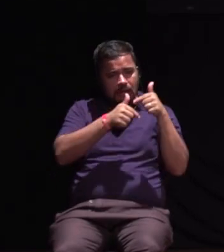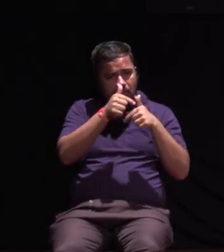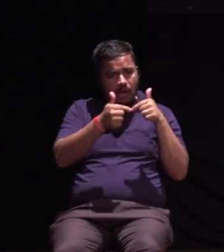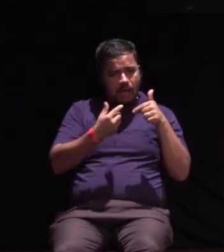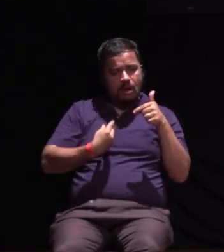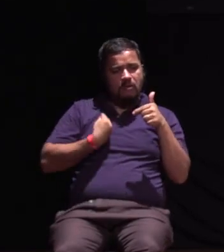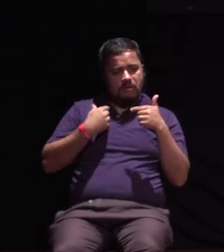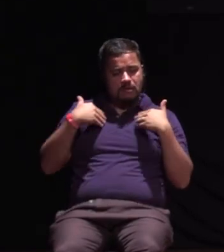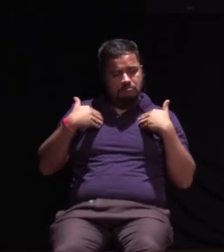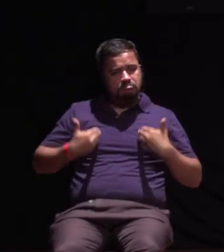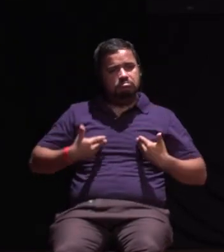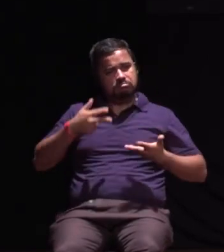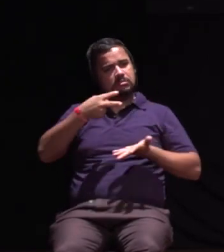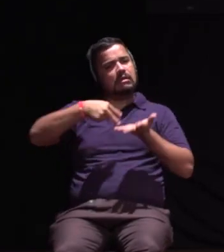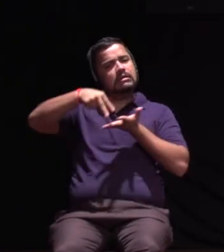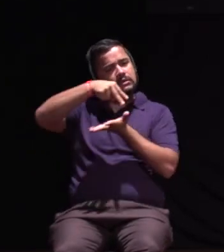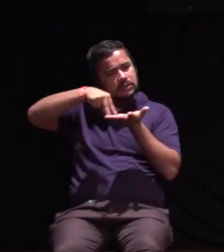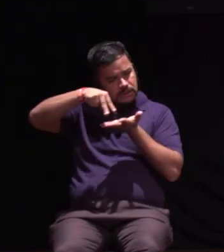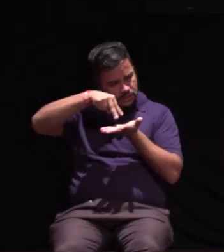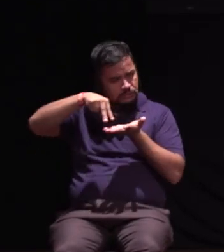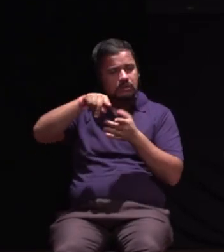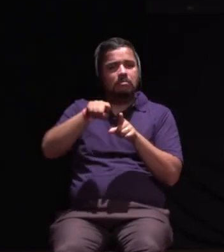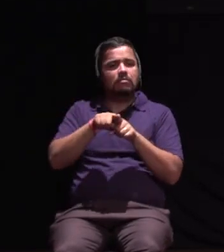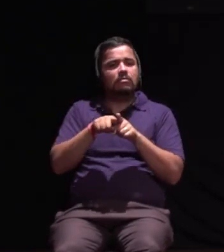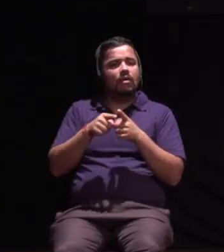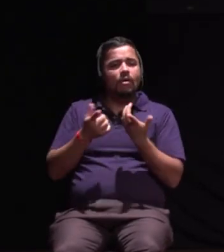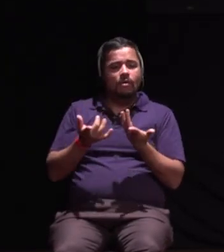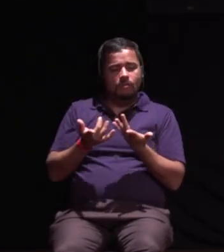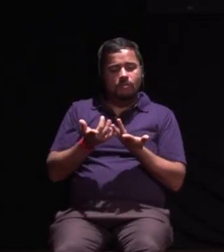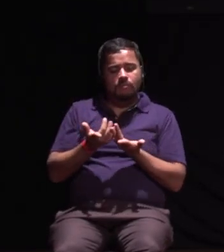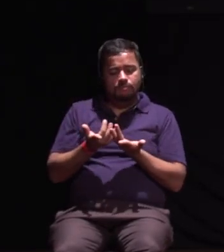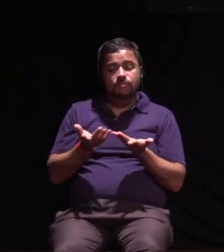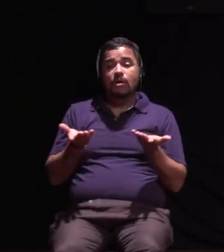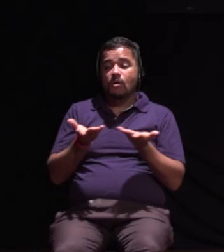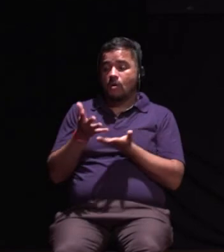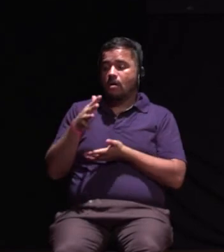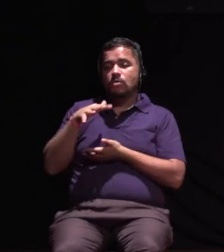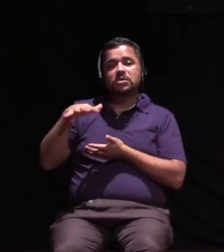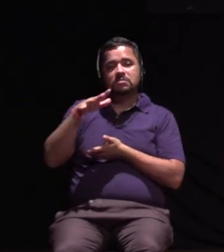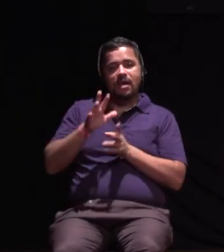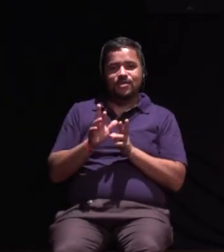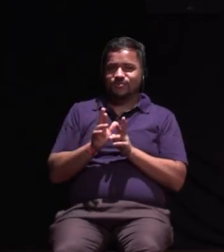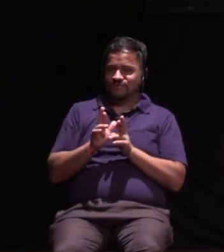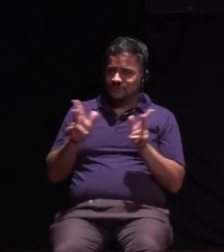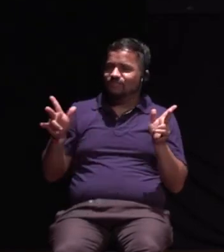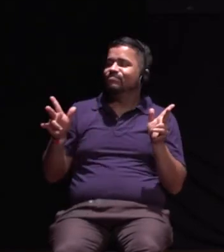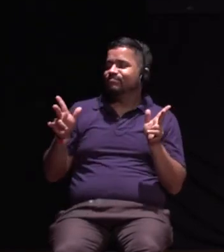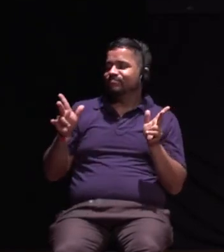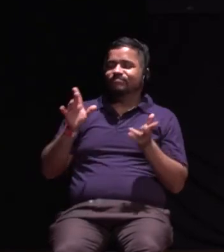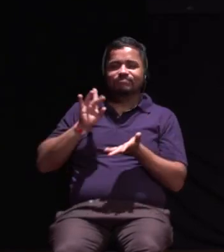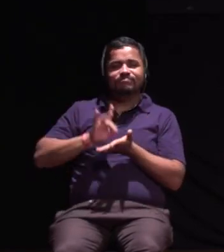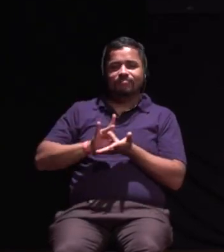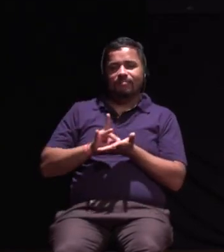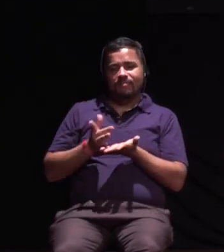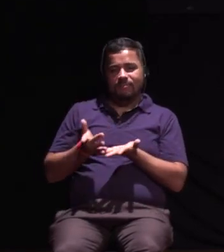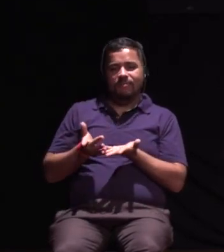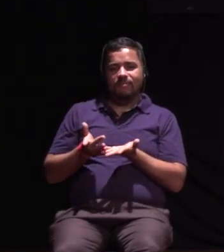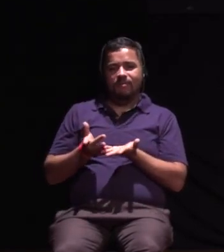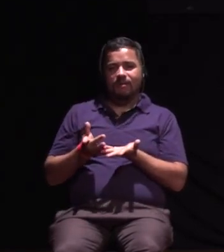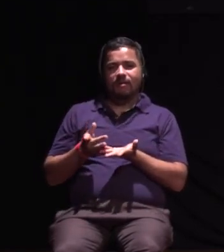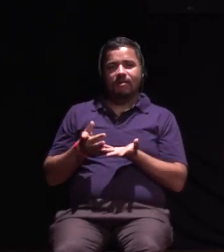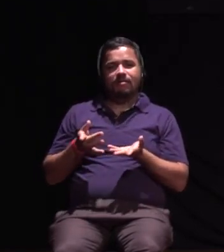are different than the floors of a dance stage. They are harsher on your joints. The way that people move through the space